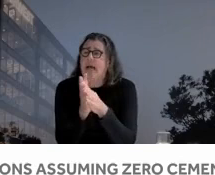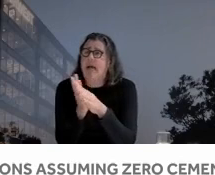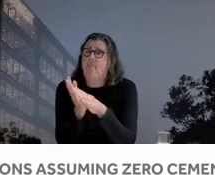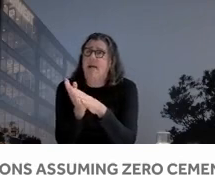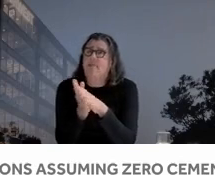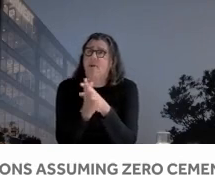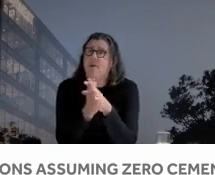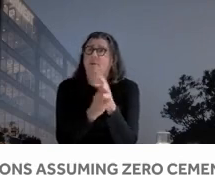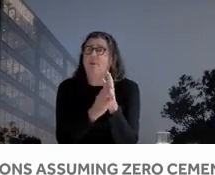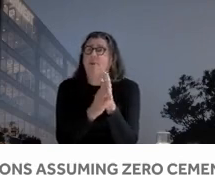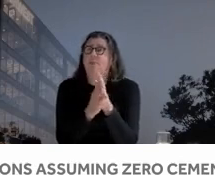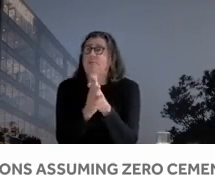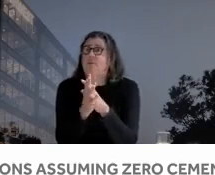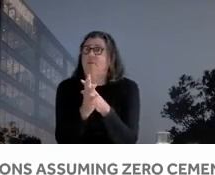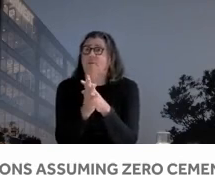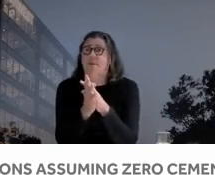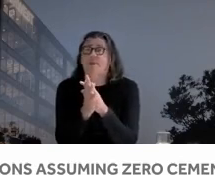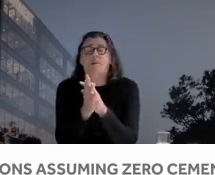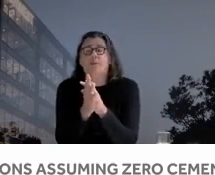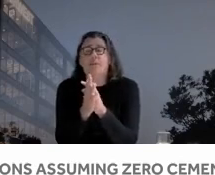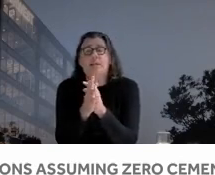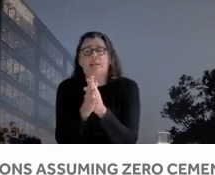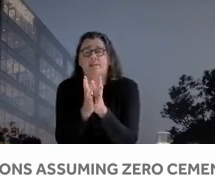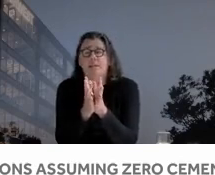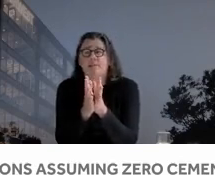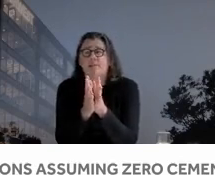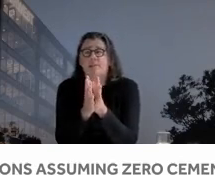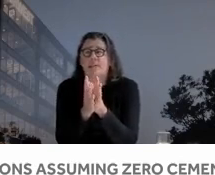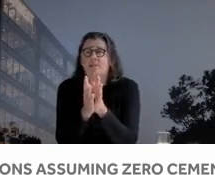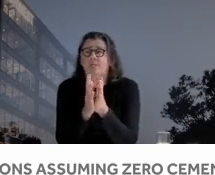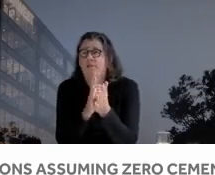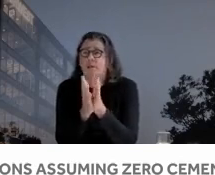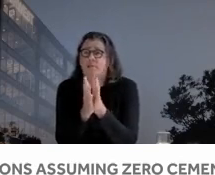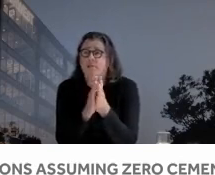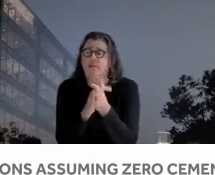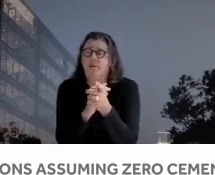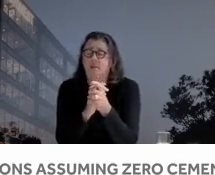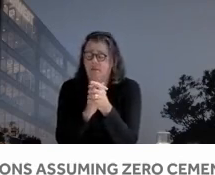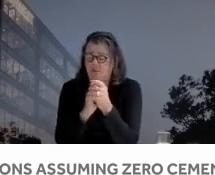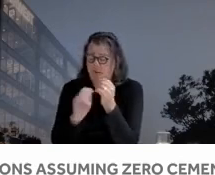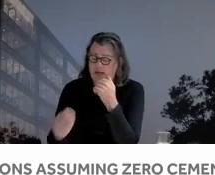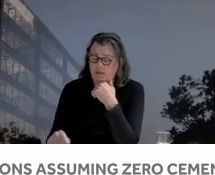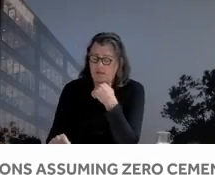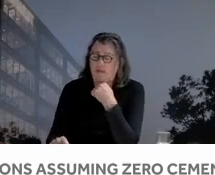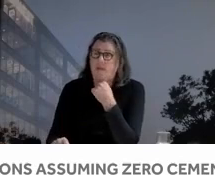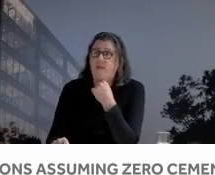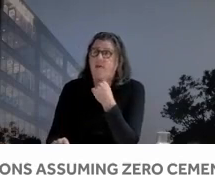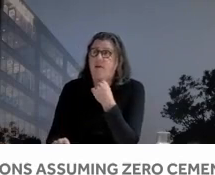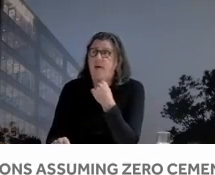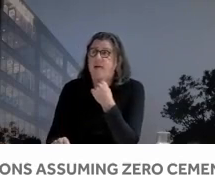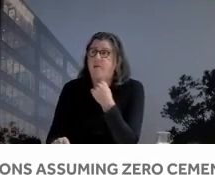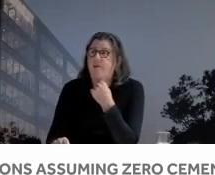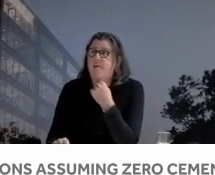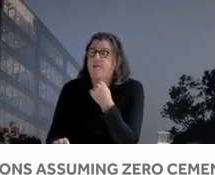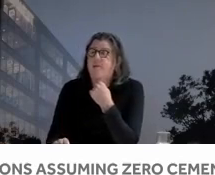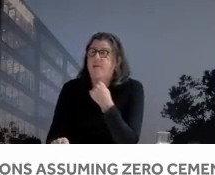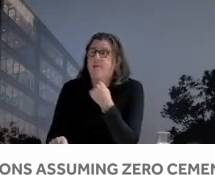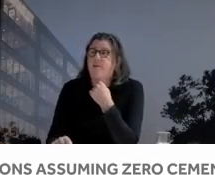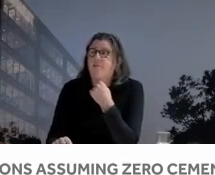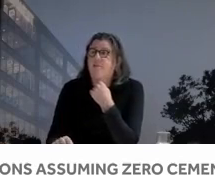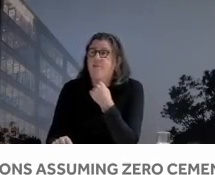materials. And so if we went to a zero cement concrete and conventional steel, what changes in the numbers? Well, if I go back